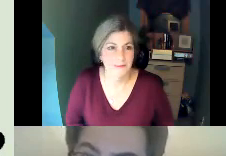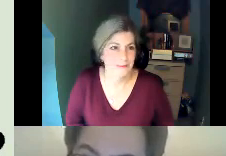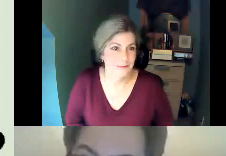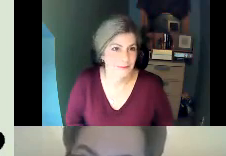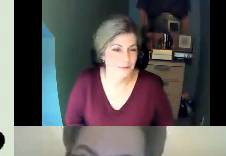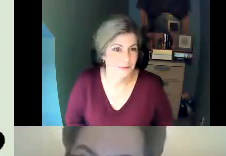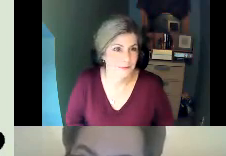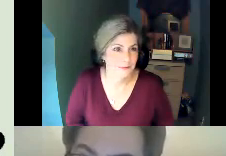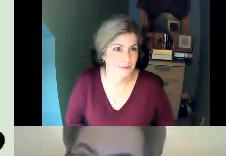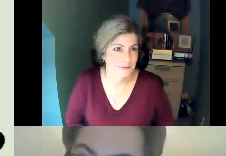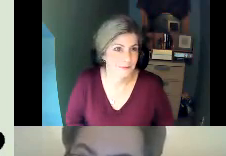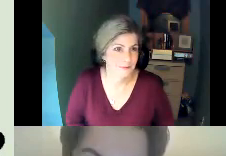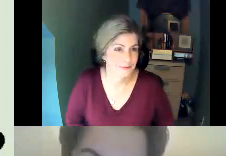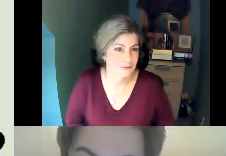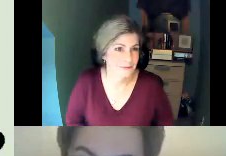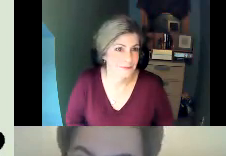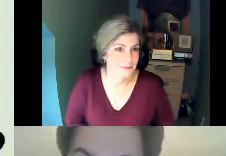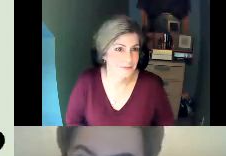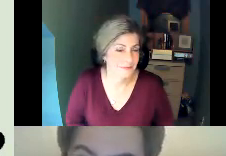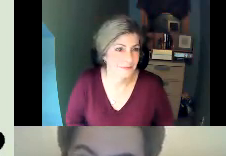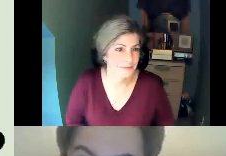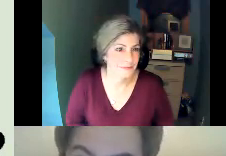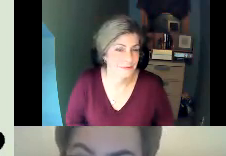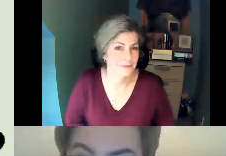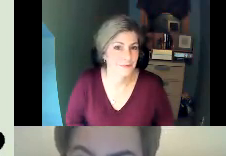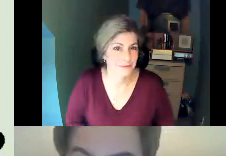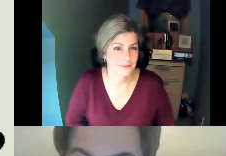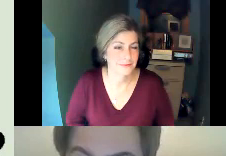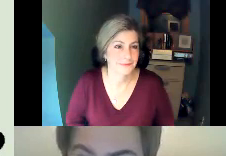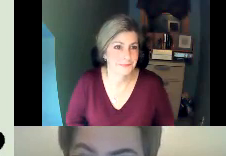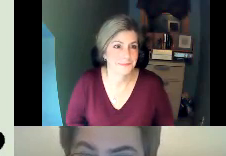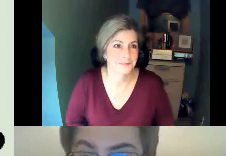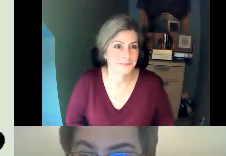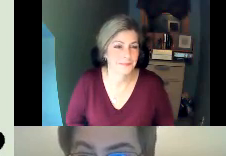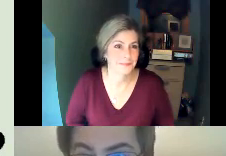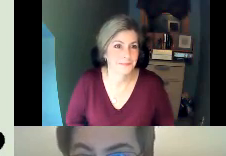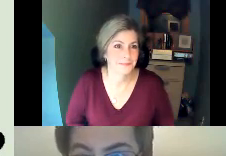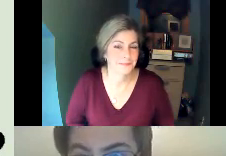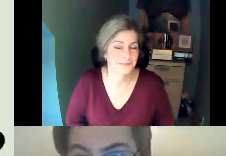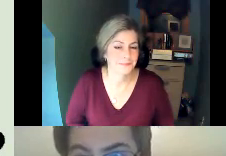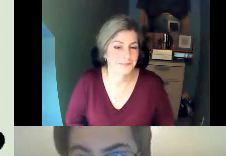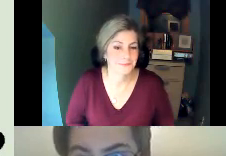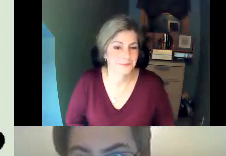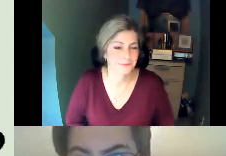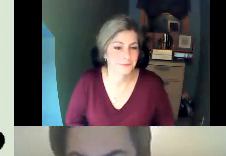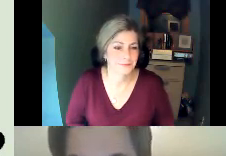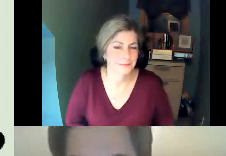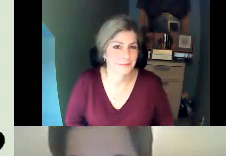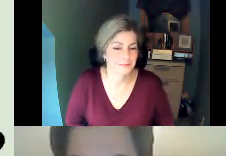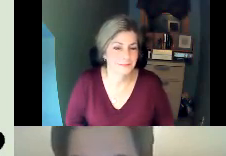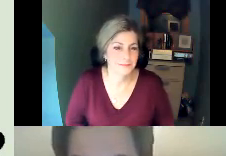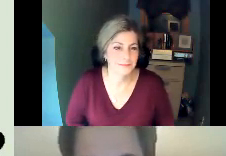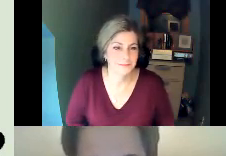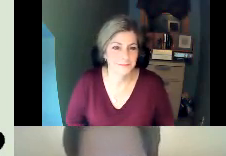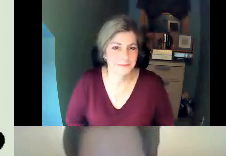a different response from each institution you apply to. We all approach